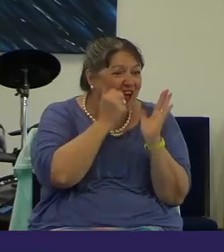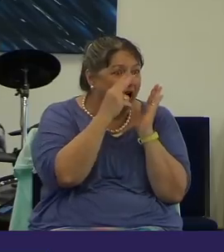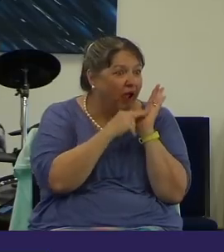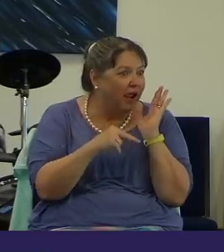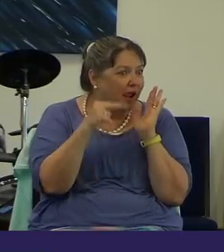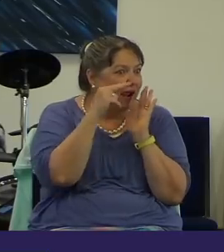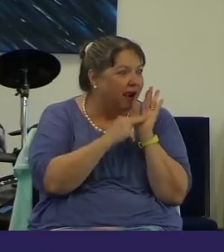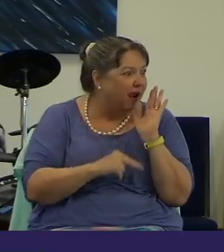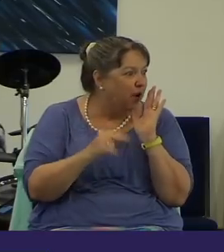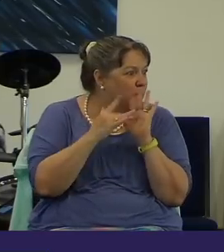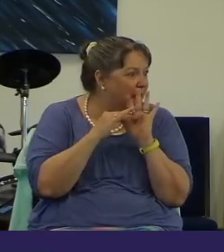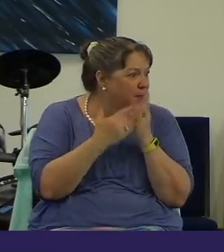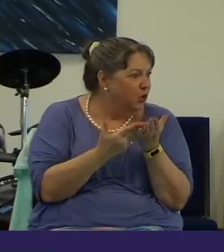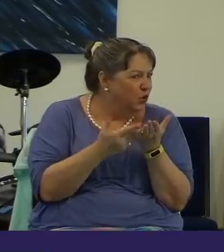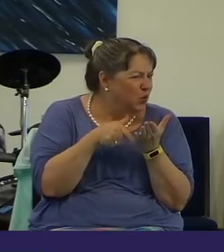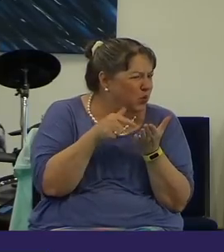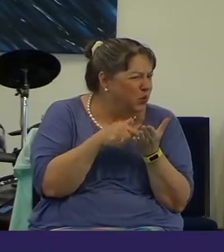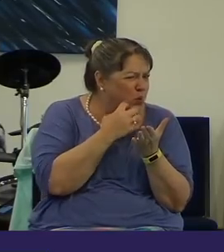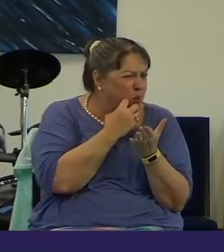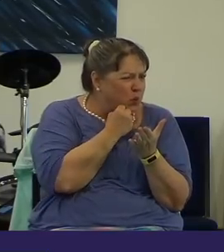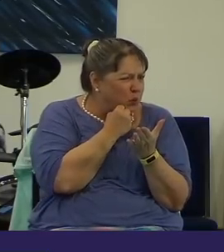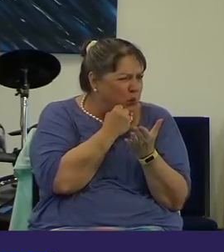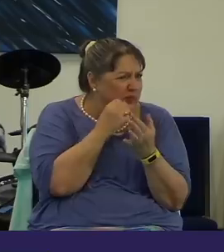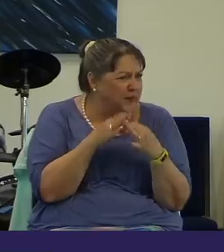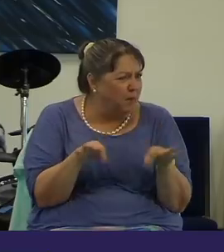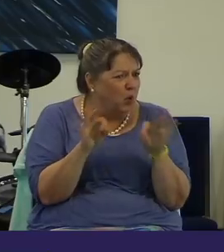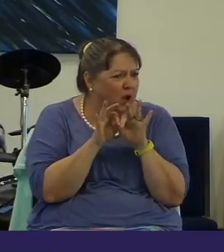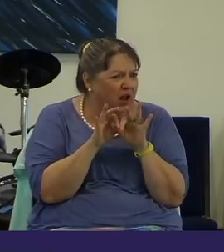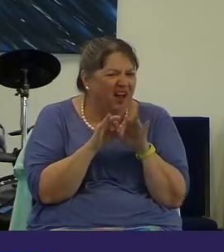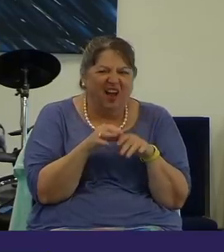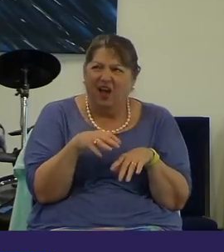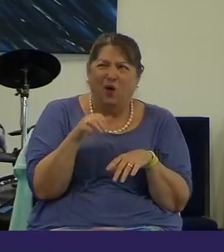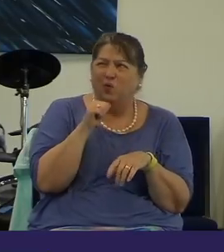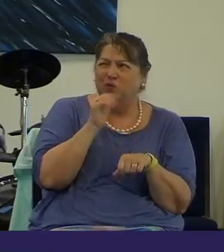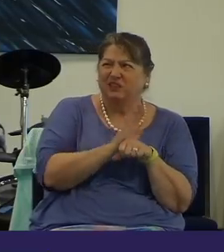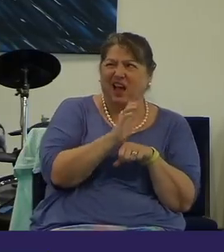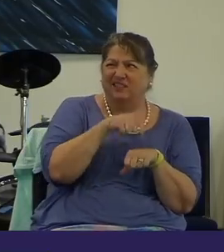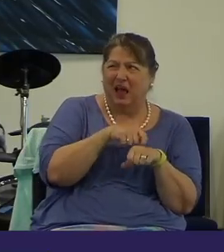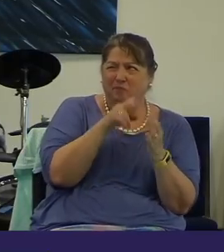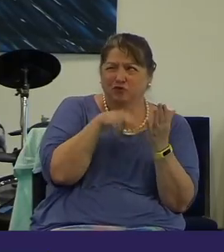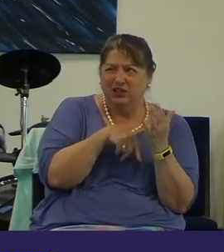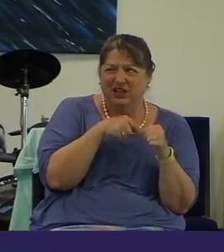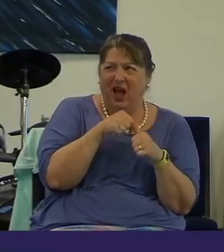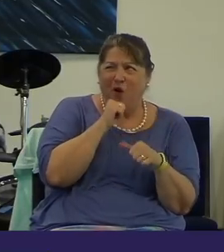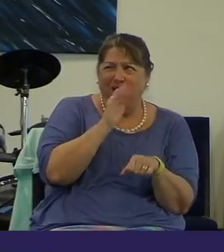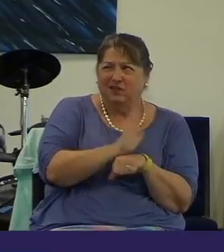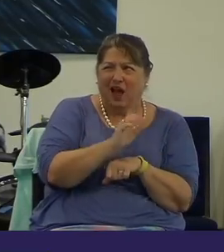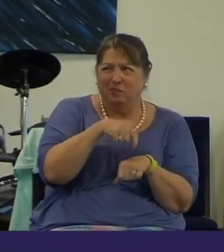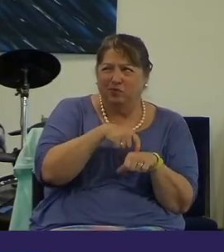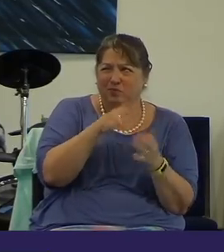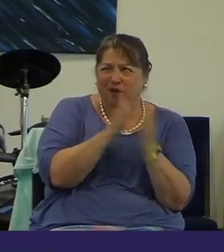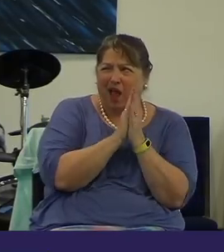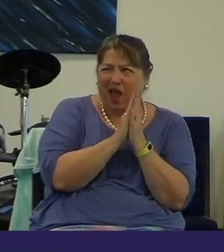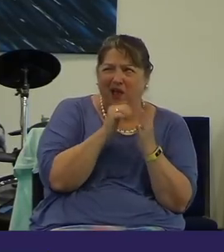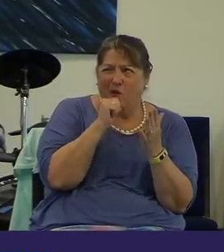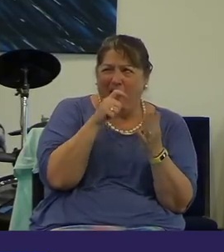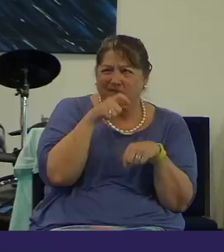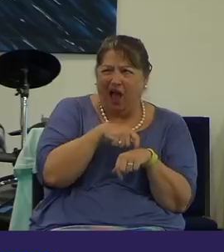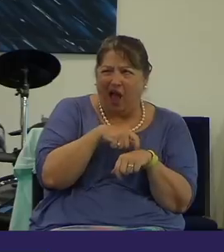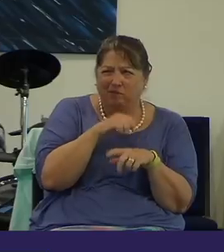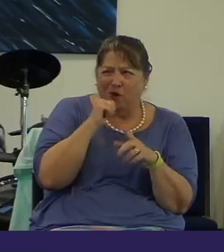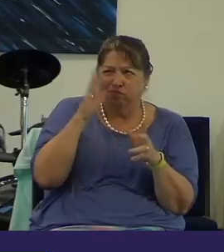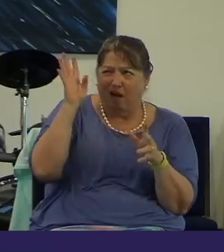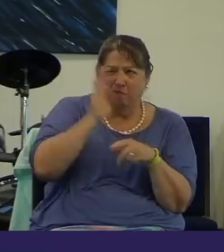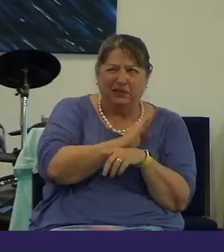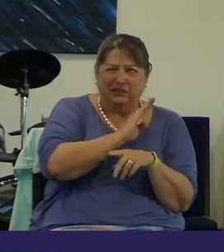away from your daily life, I don't have time to read. I don't have time to pray. I don't have time to listen to God's voice. I'm busy.